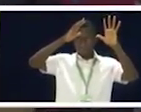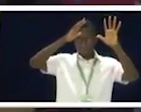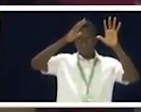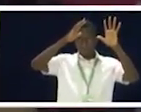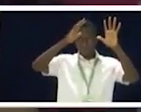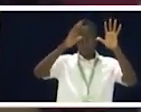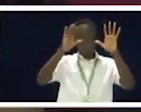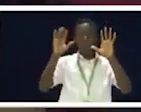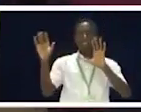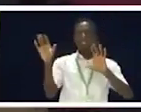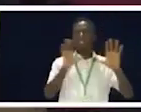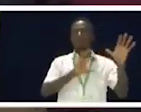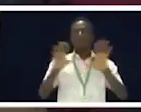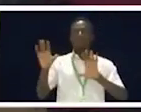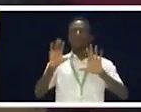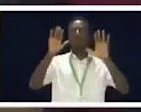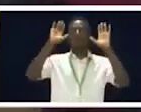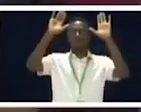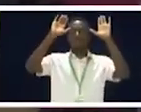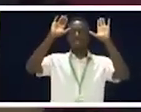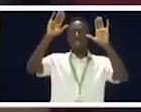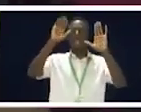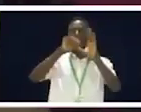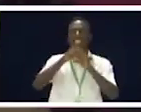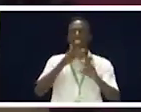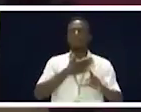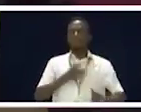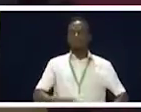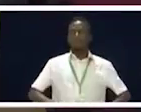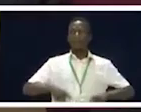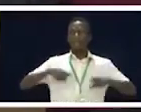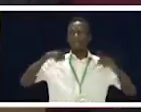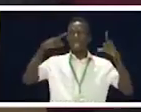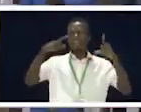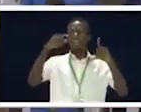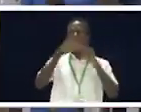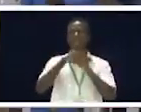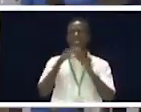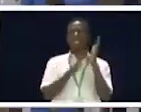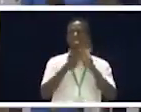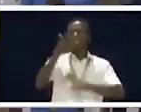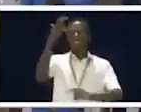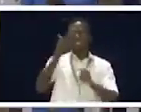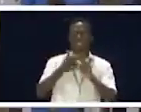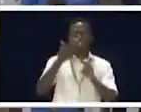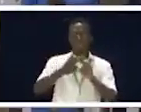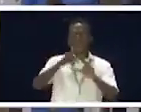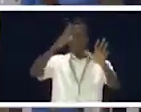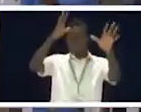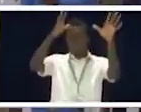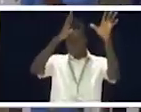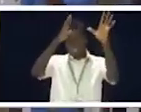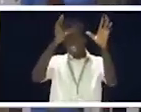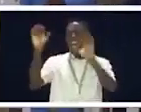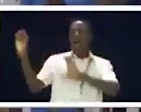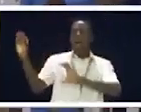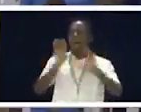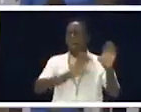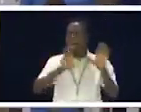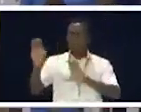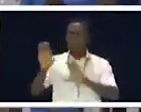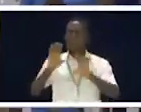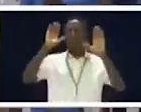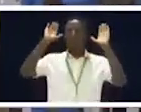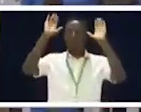perform wonders in my life. Pray, pray, 30 seconds, pray. Sharabarakada. Shataya